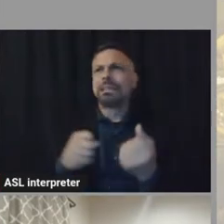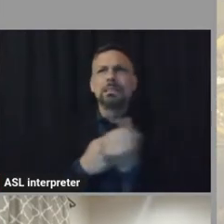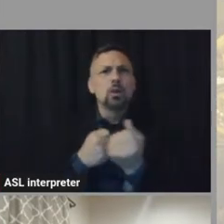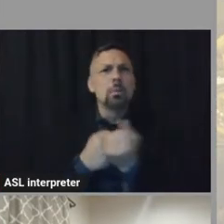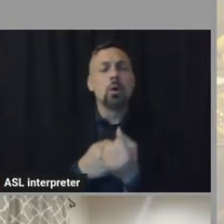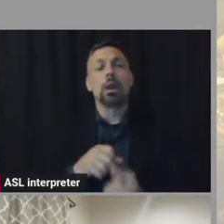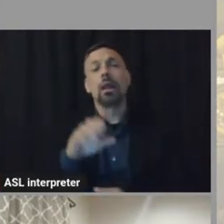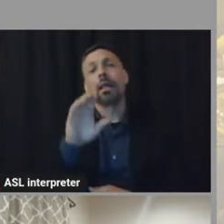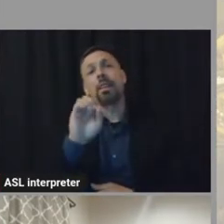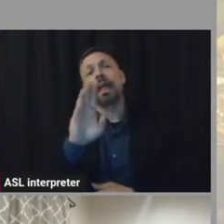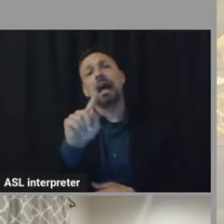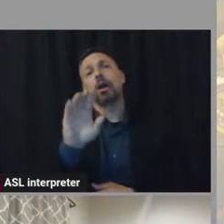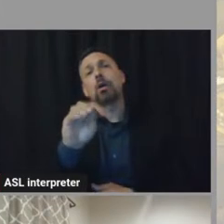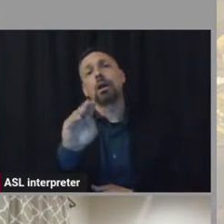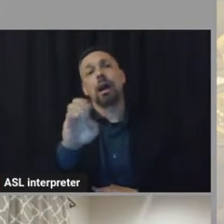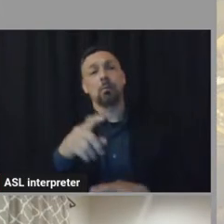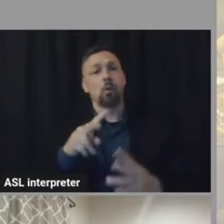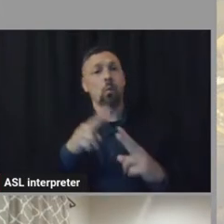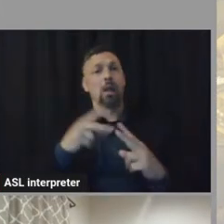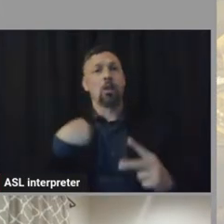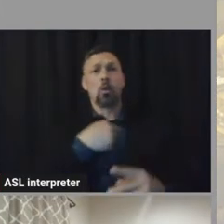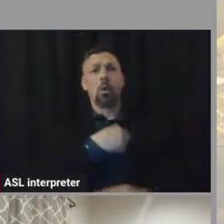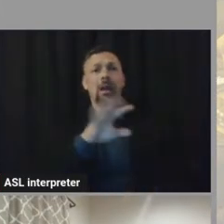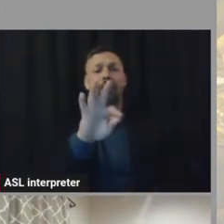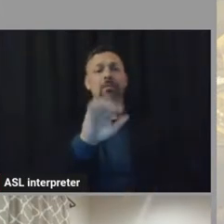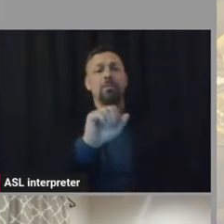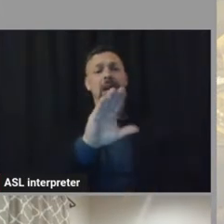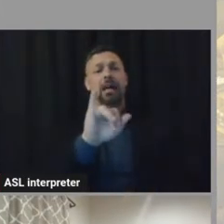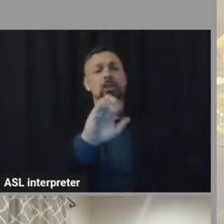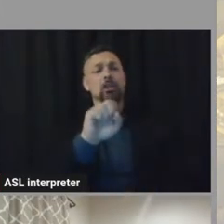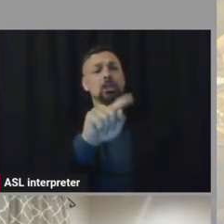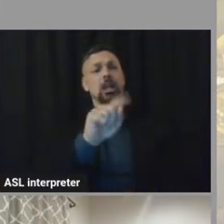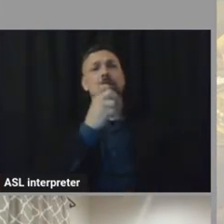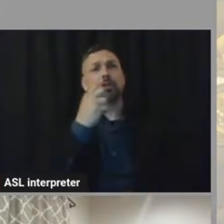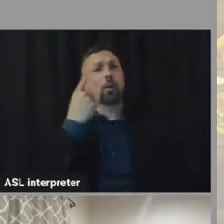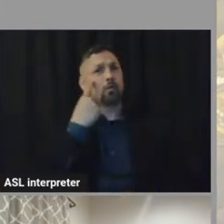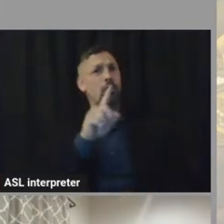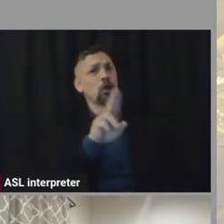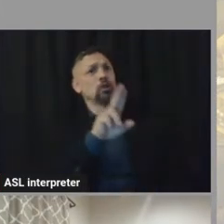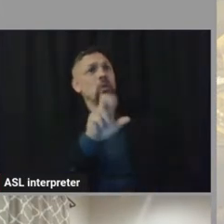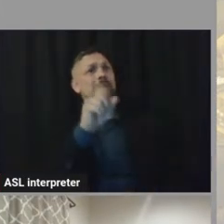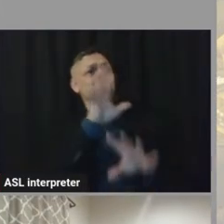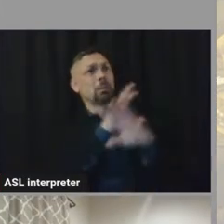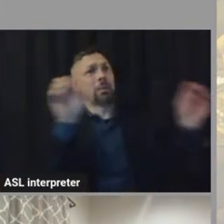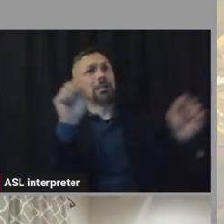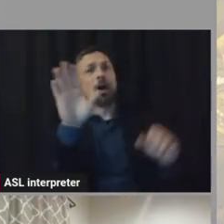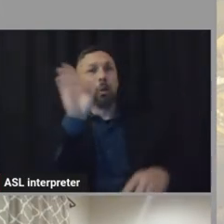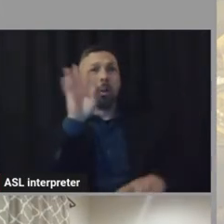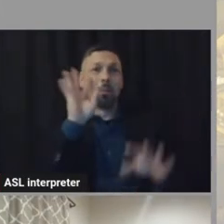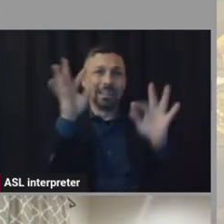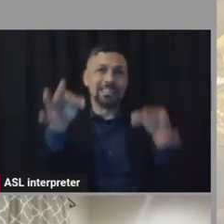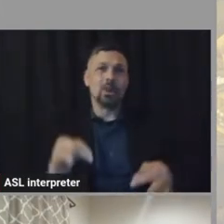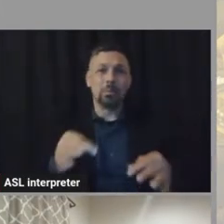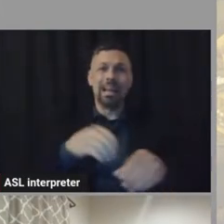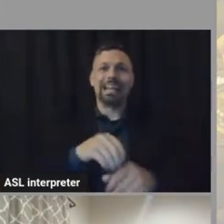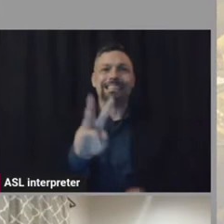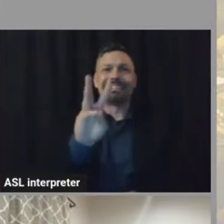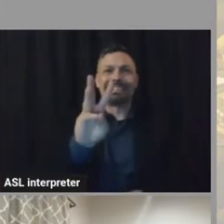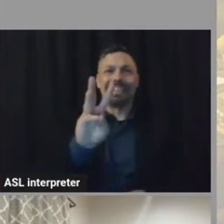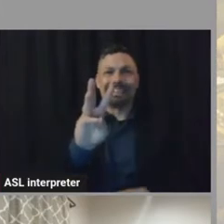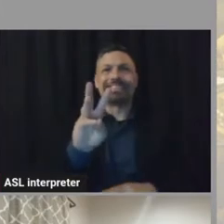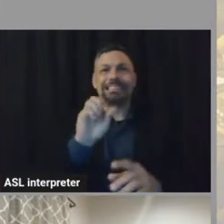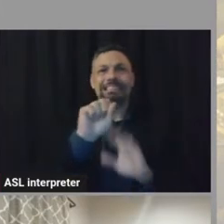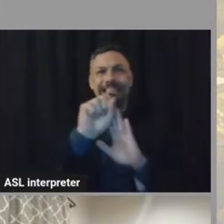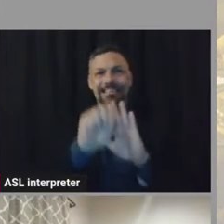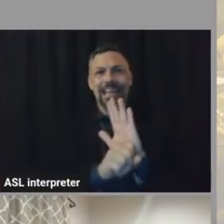The outcome of whether we're going to have a fascist for the United States president is actually going to be determined in six battleground